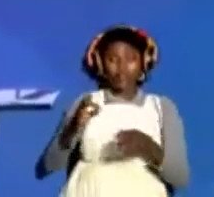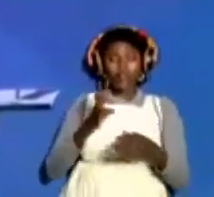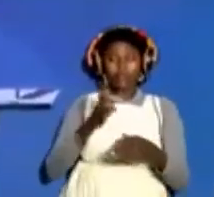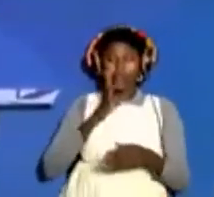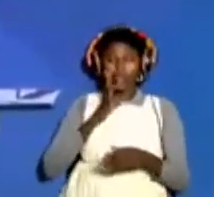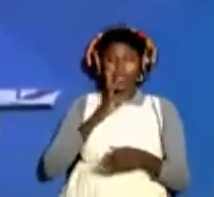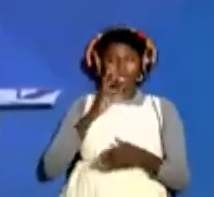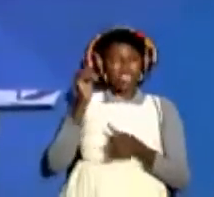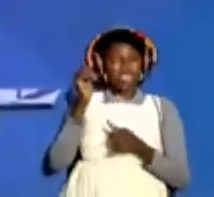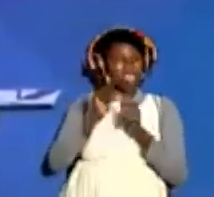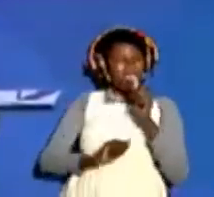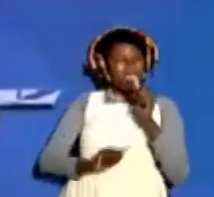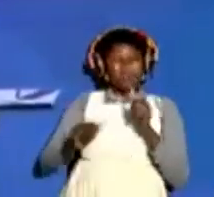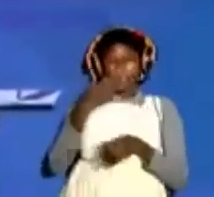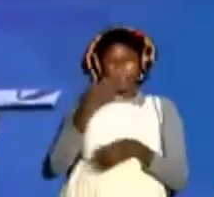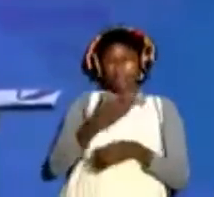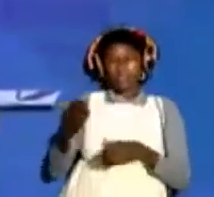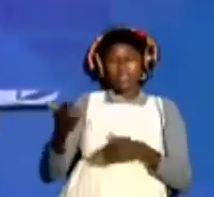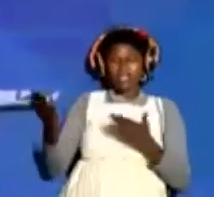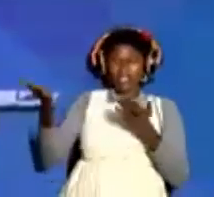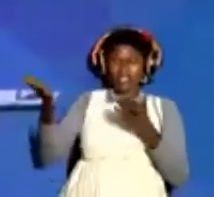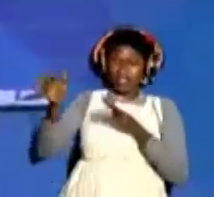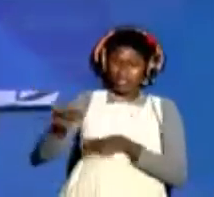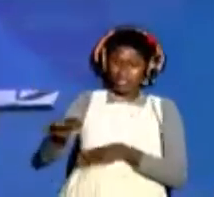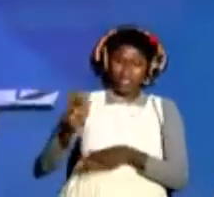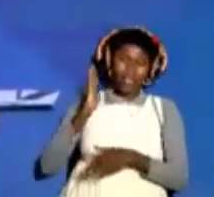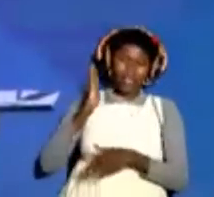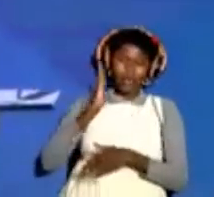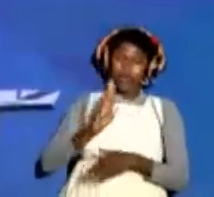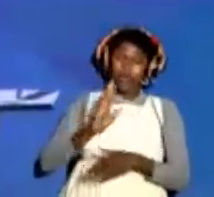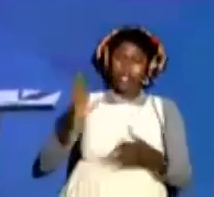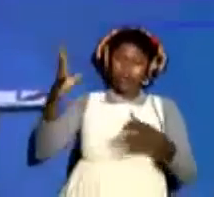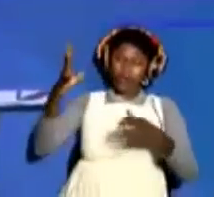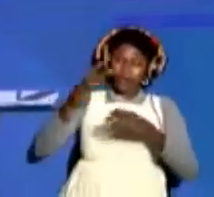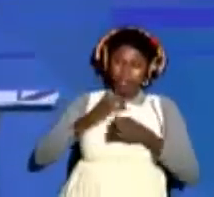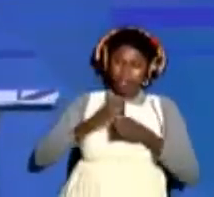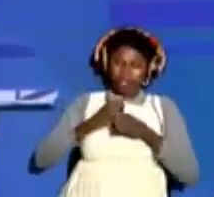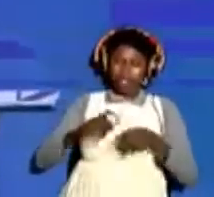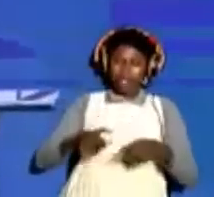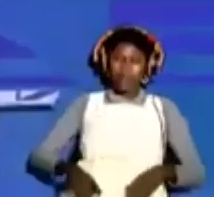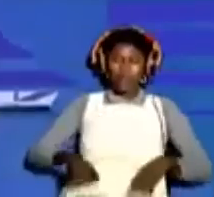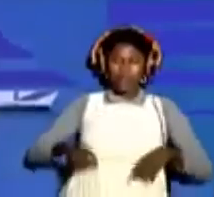Everything that is dead, they will receive life in the name of Jesus.